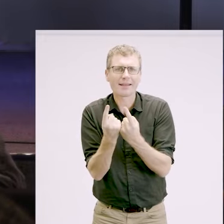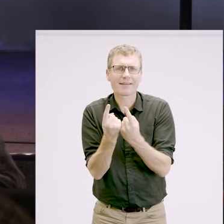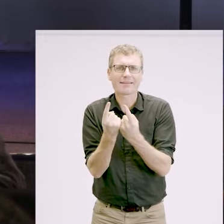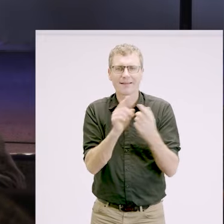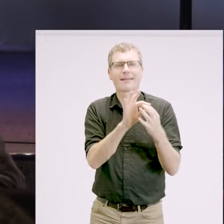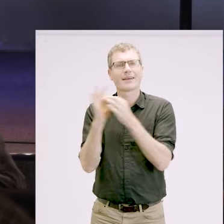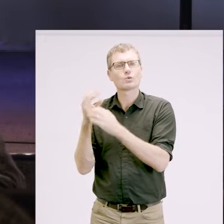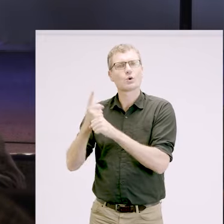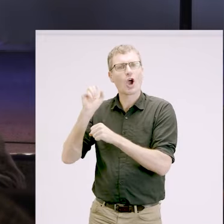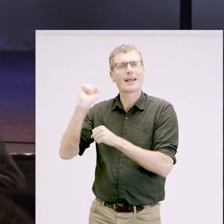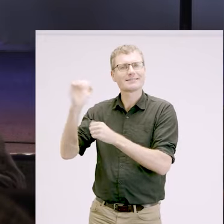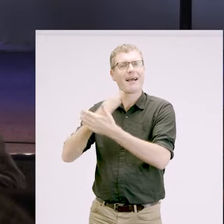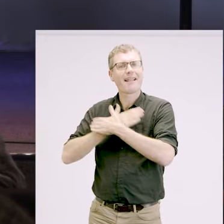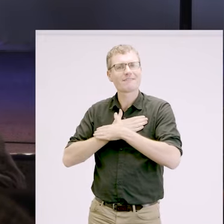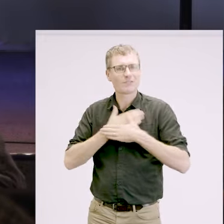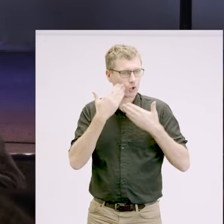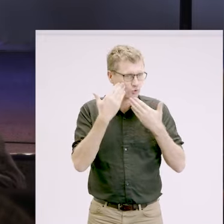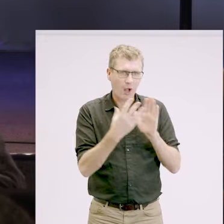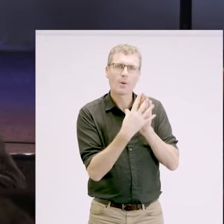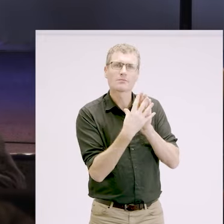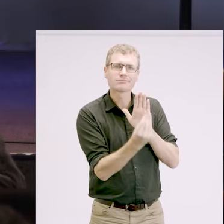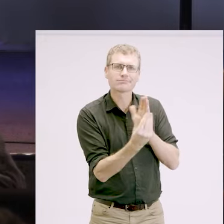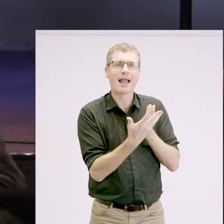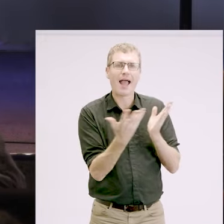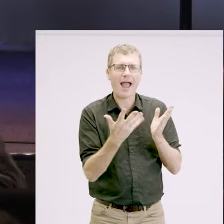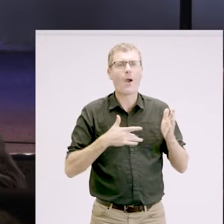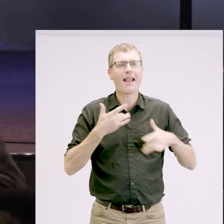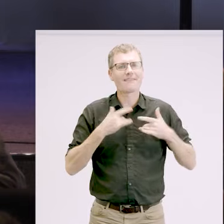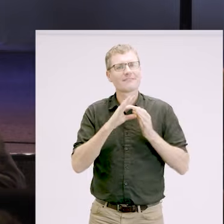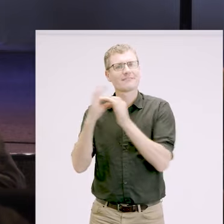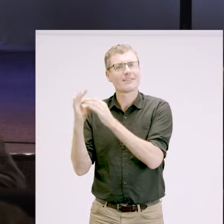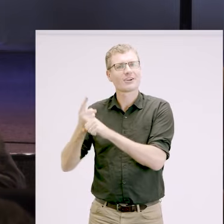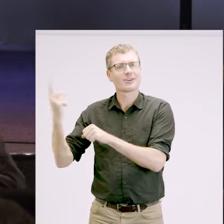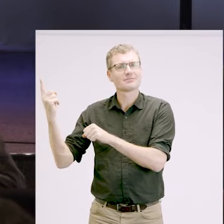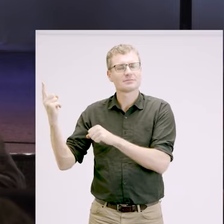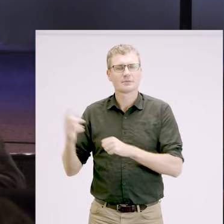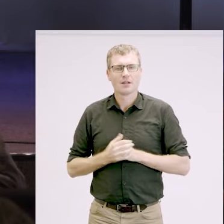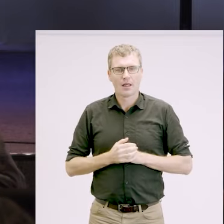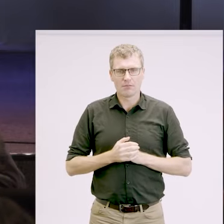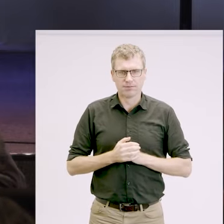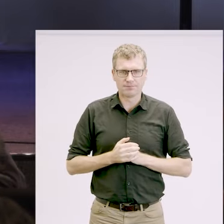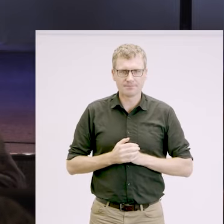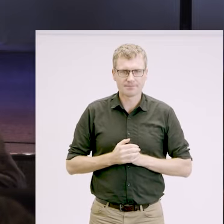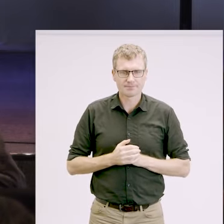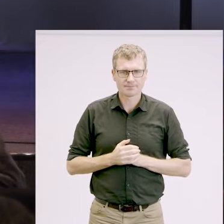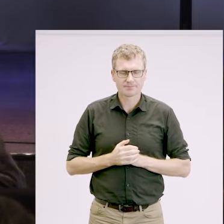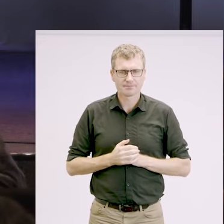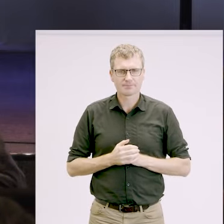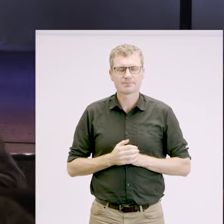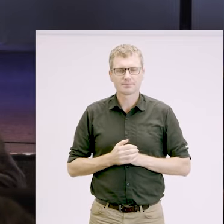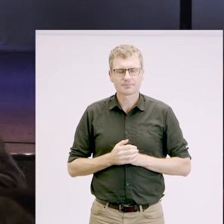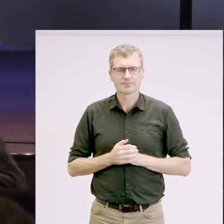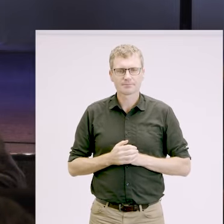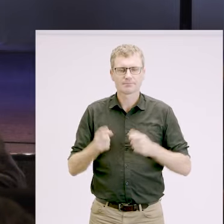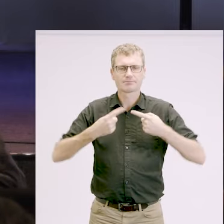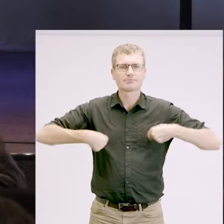in the knowledge and love of God and show people what it means to live that way in this world. Let me put it like this. To be an exile in the